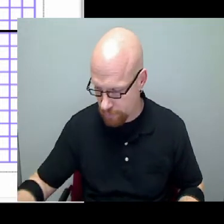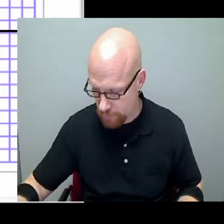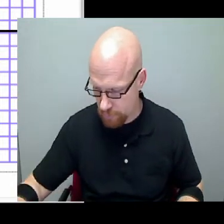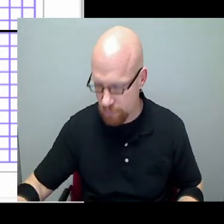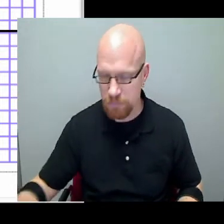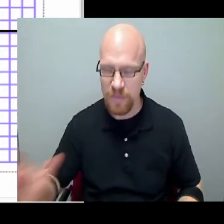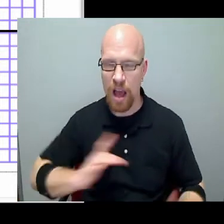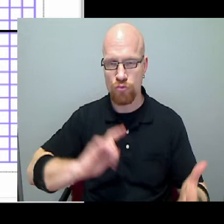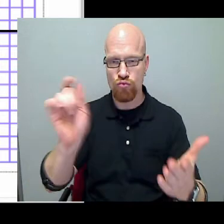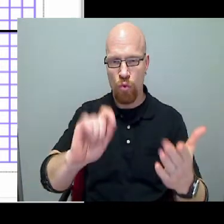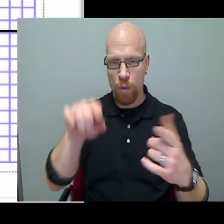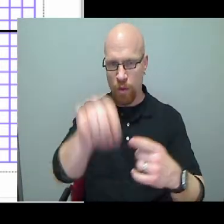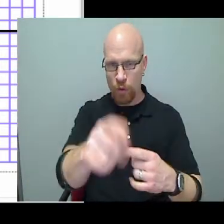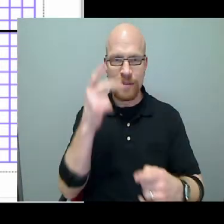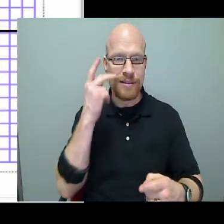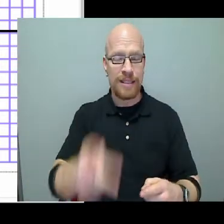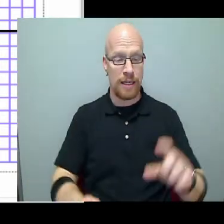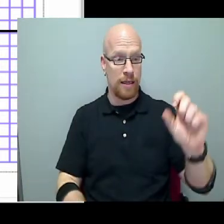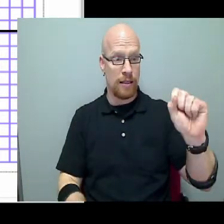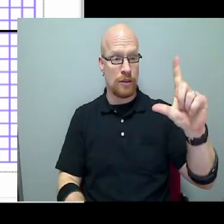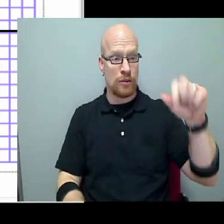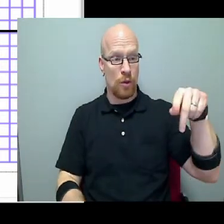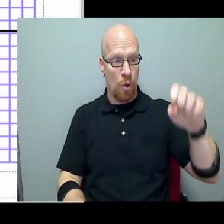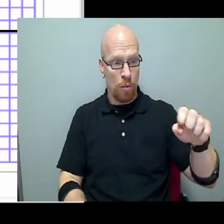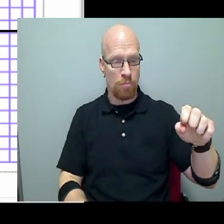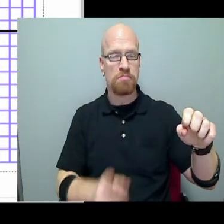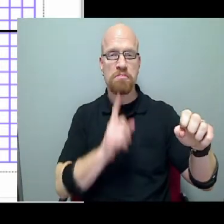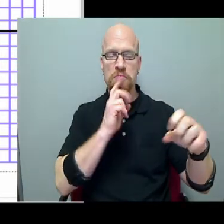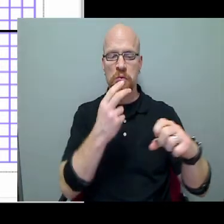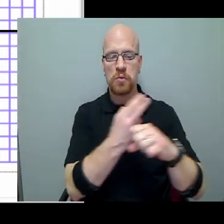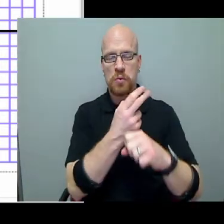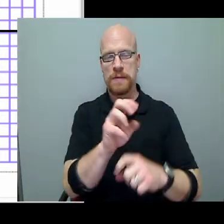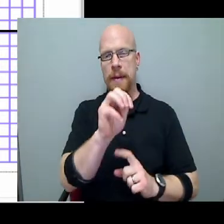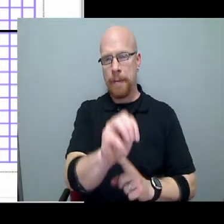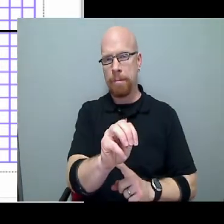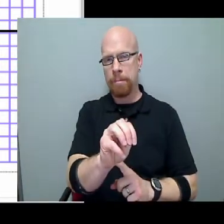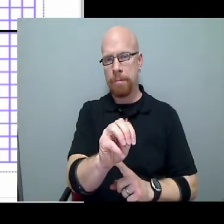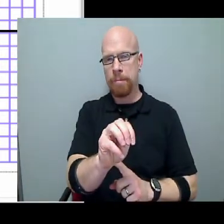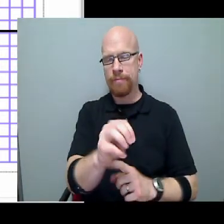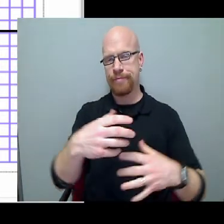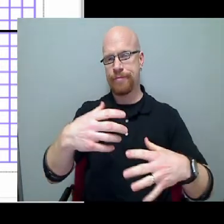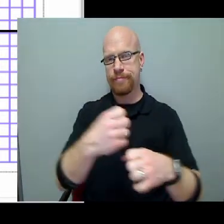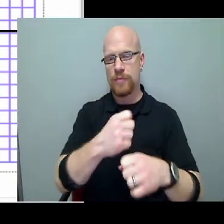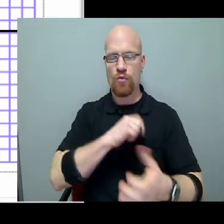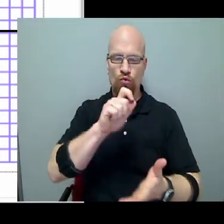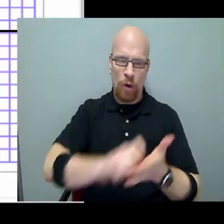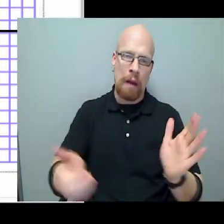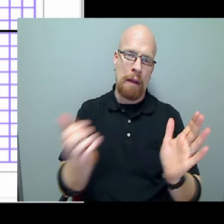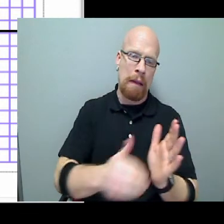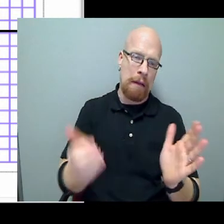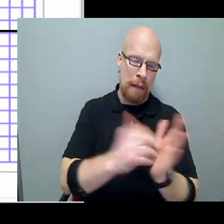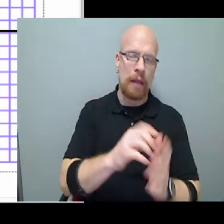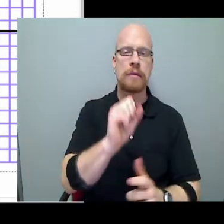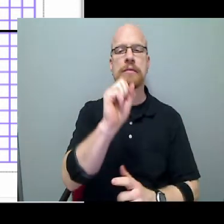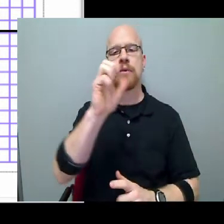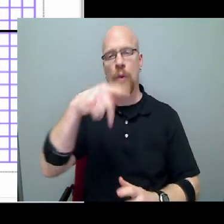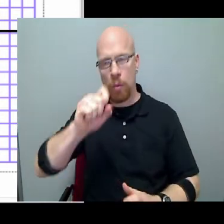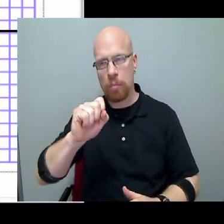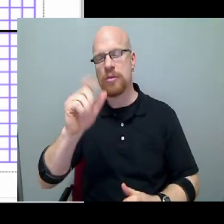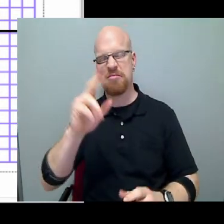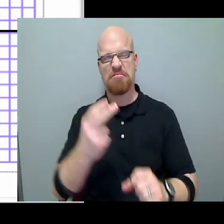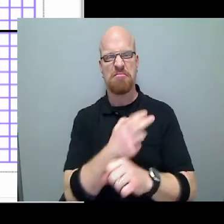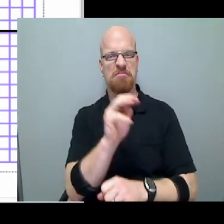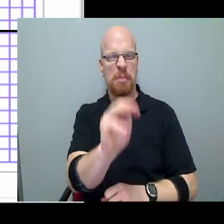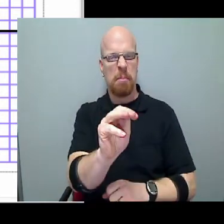Now you can see that I've written slope. We use the letter m to represent slope instead of writing slope over and over again.